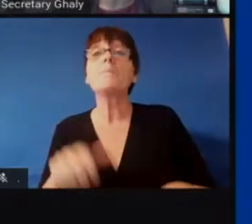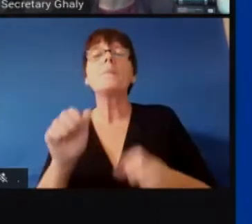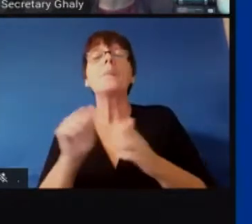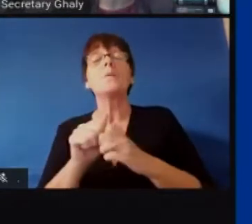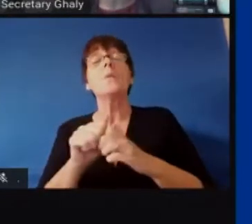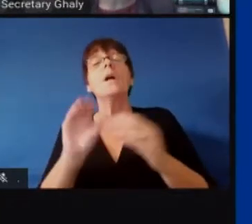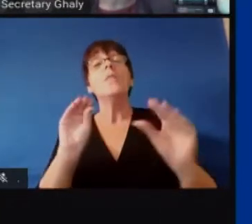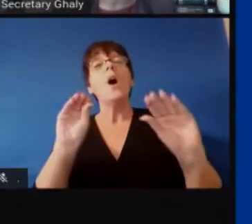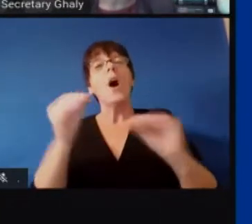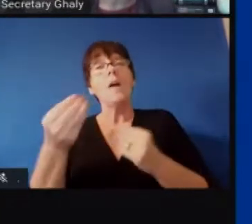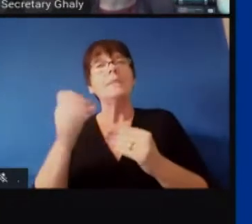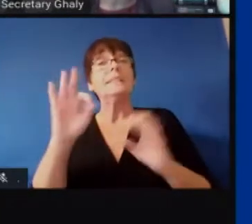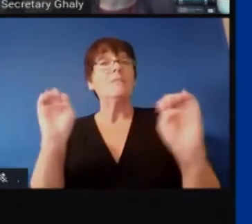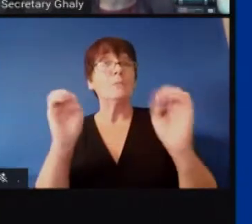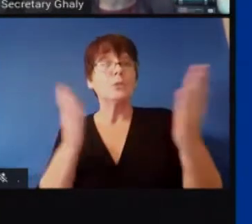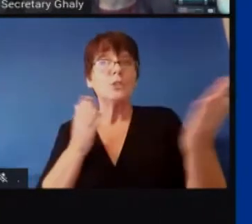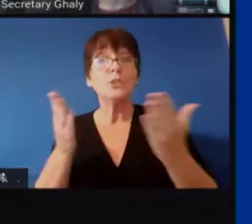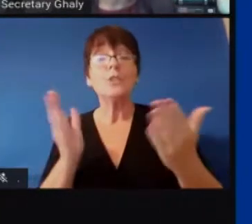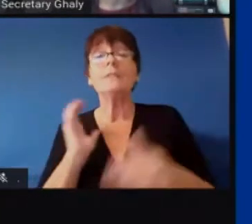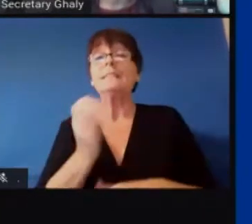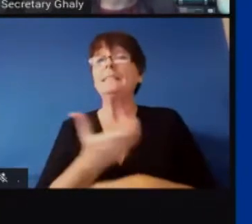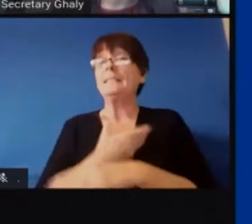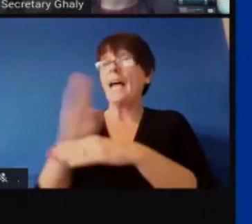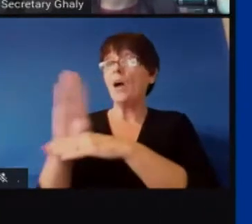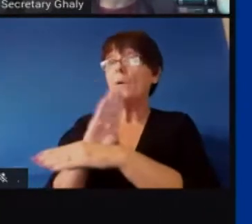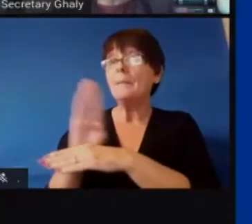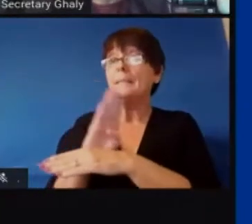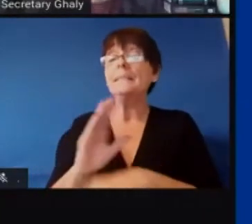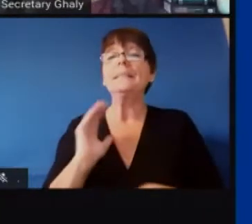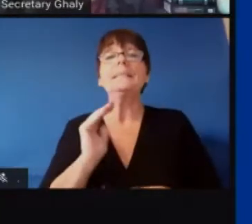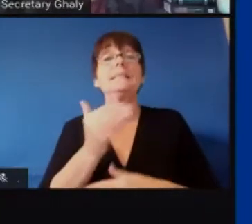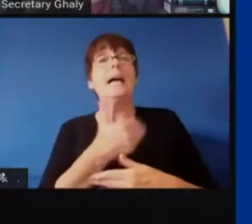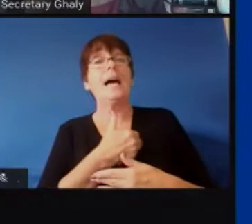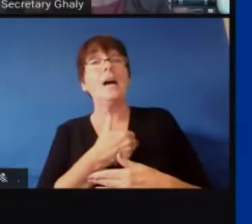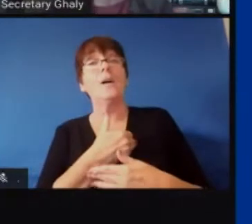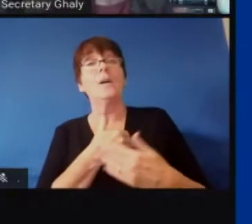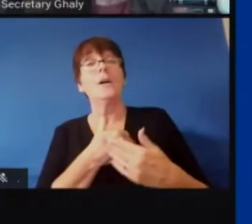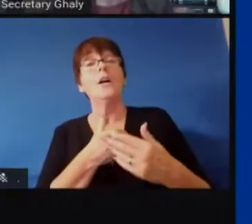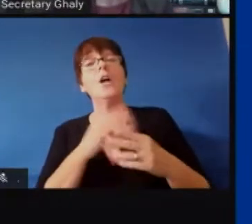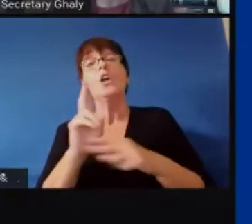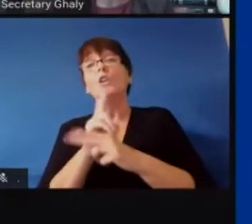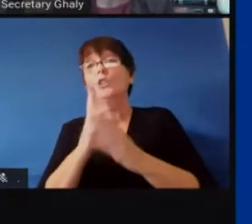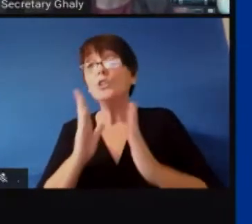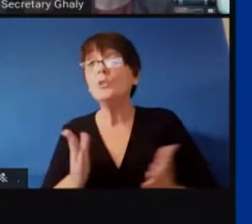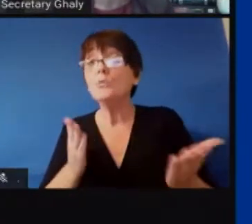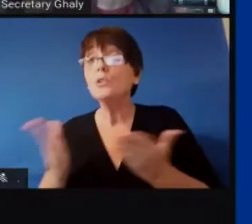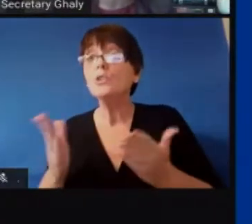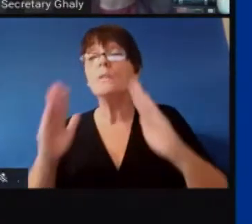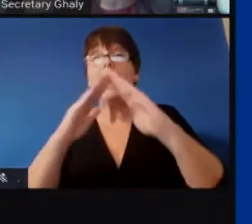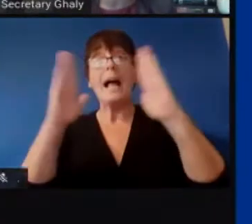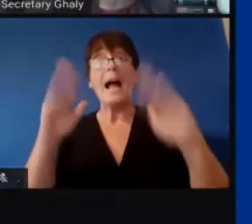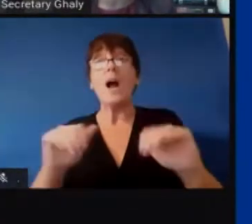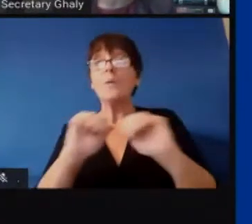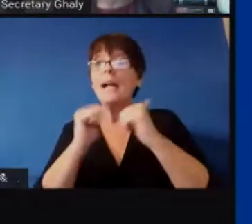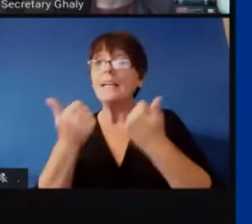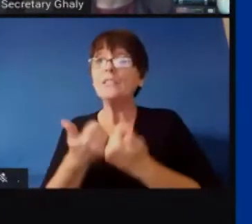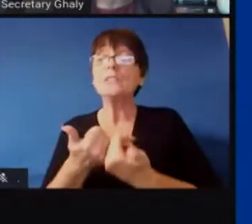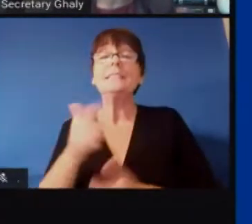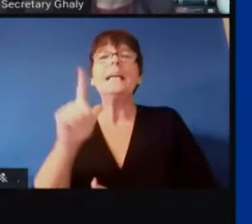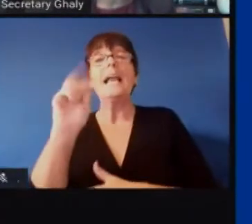Emergency Services, our businesses, our consumer services and housing agencies, our labor